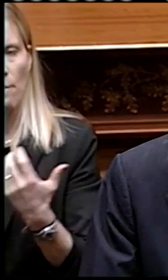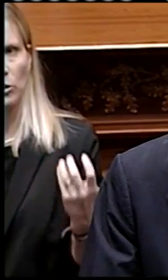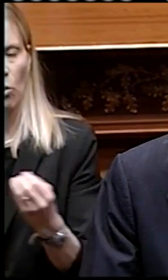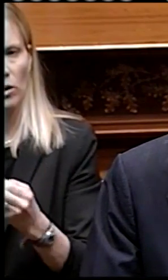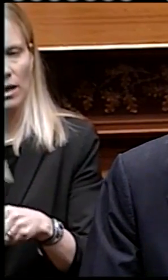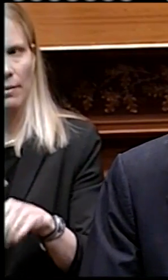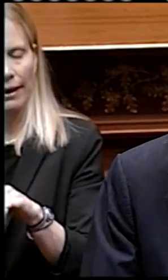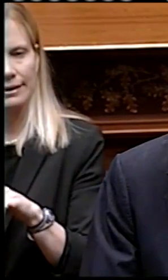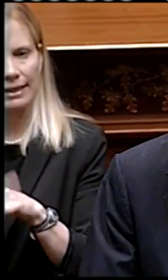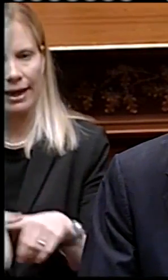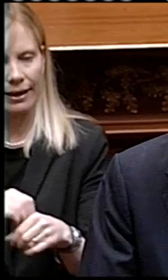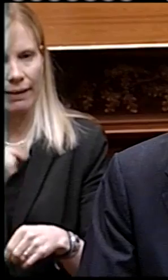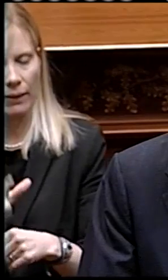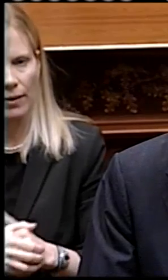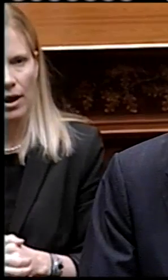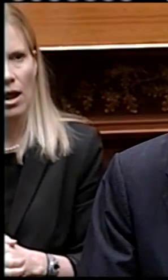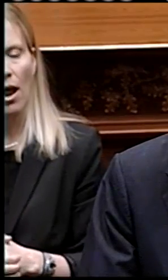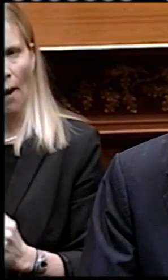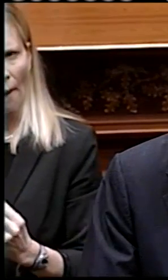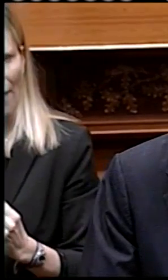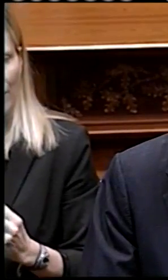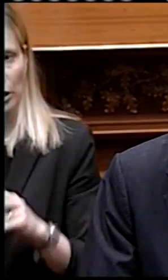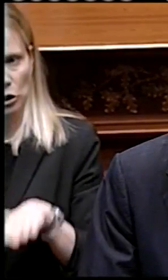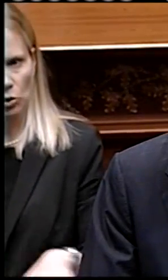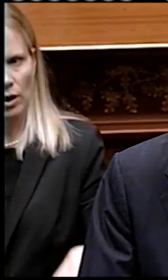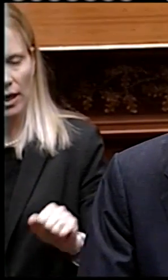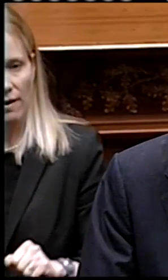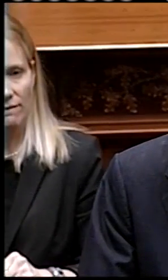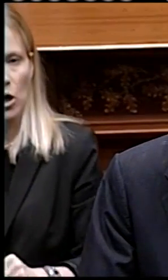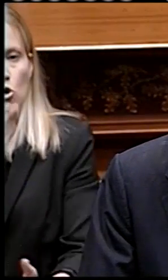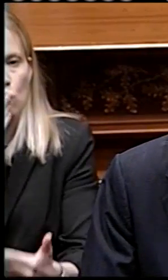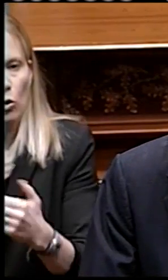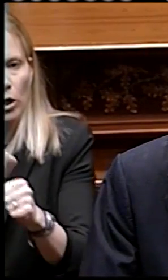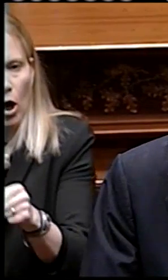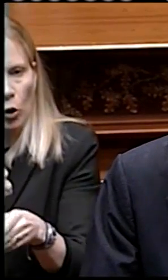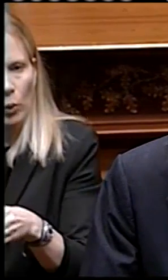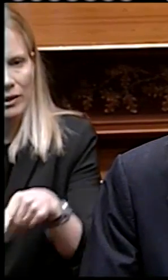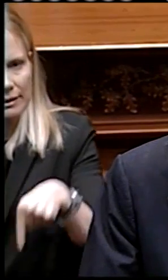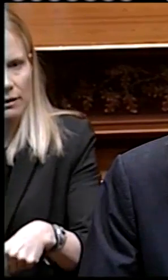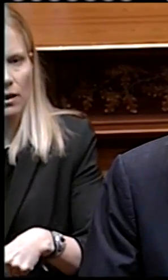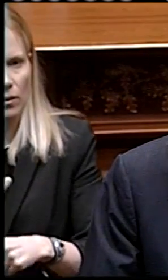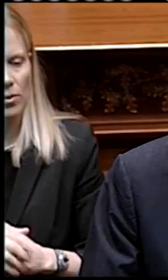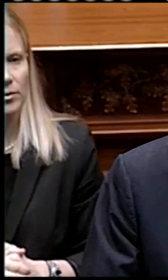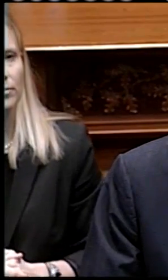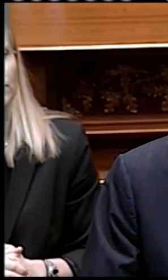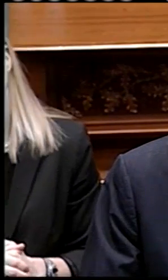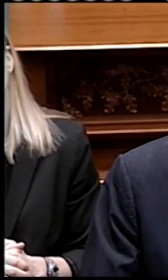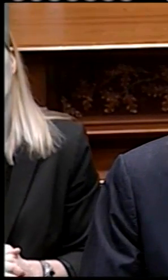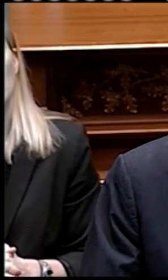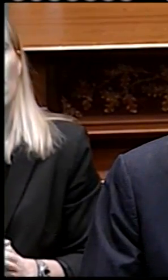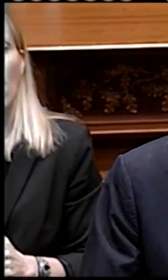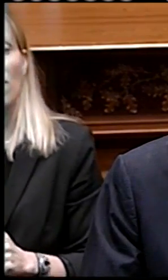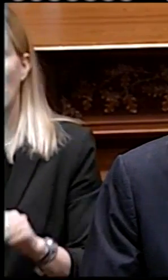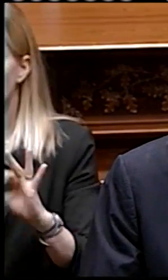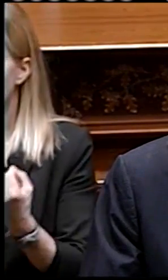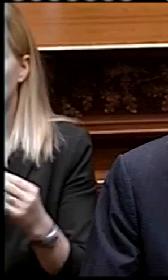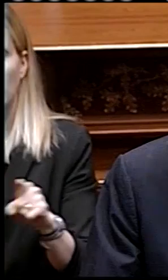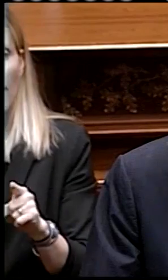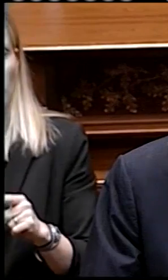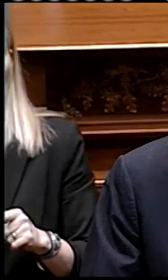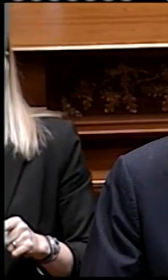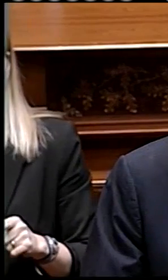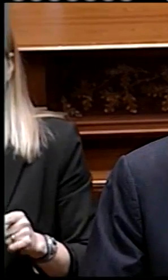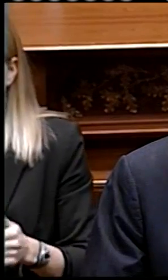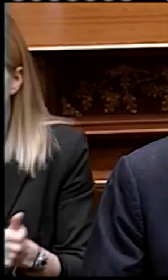they can last and whether their children can find good careers here. And there are families like the Grips in